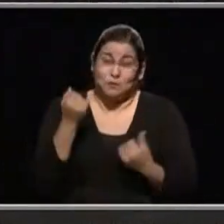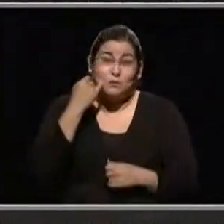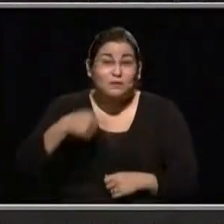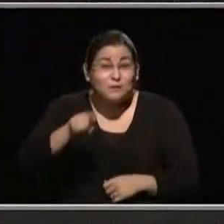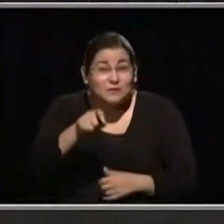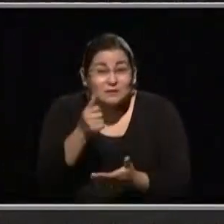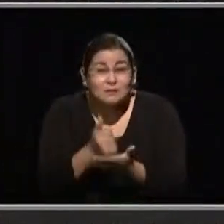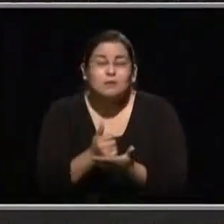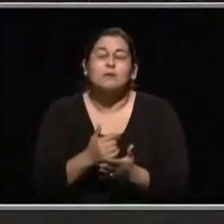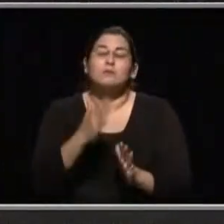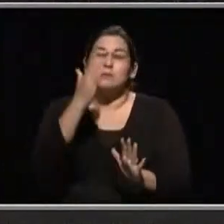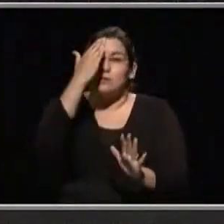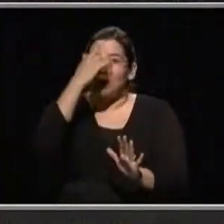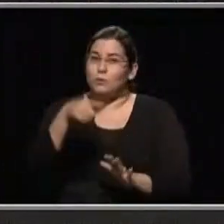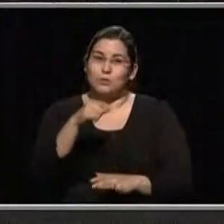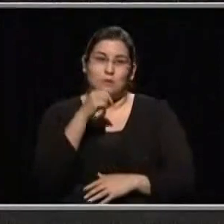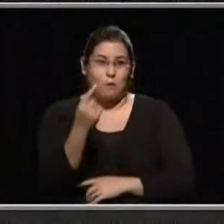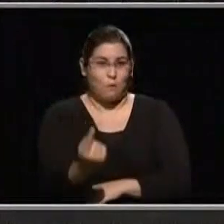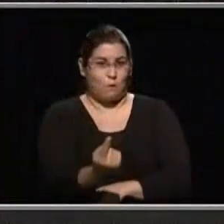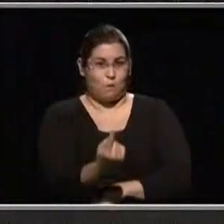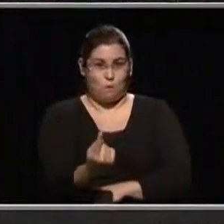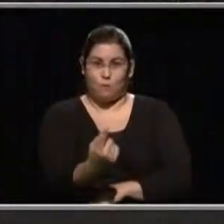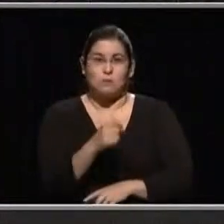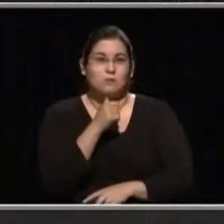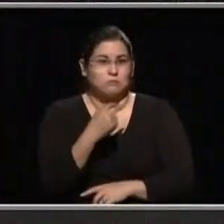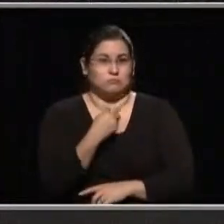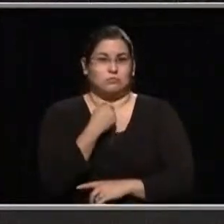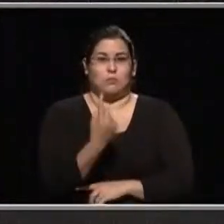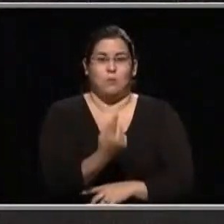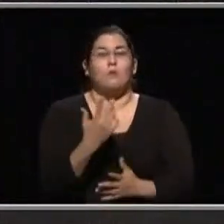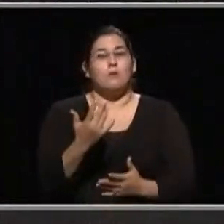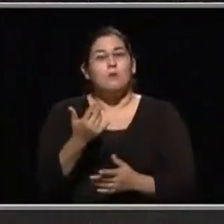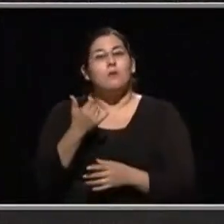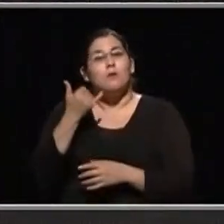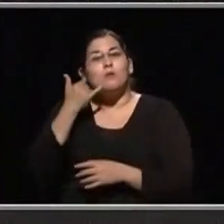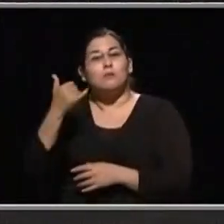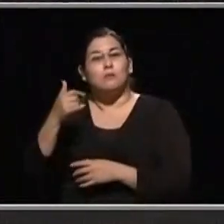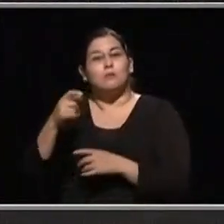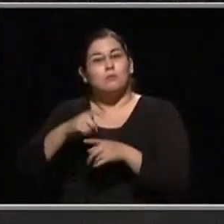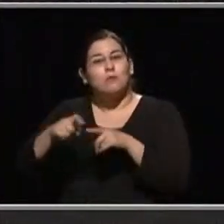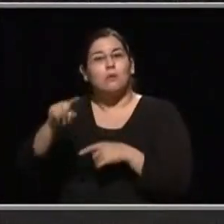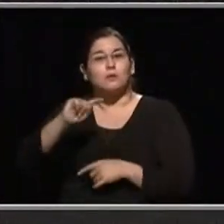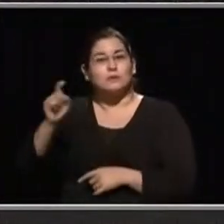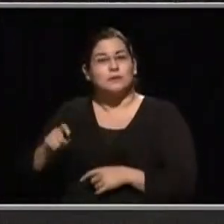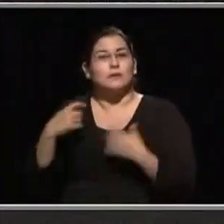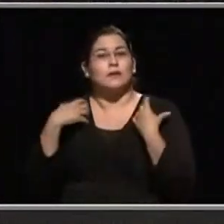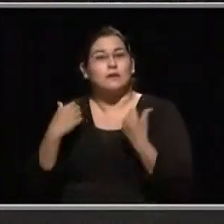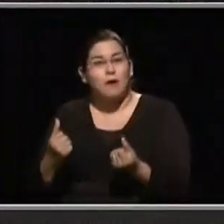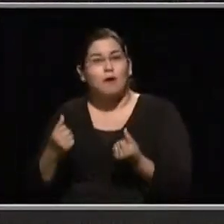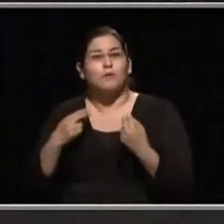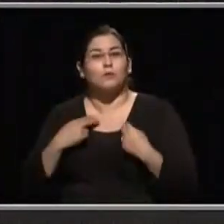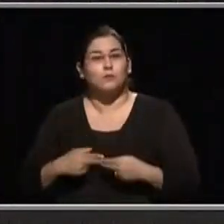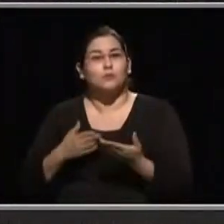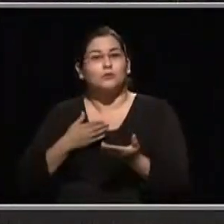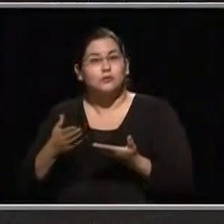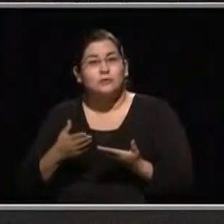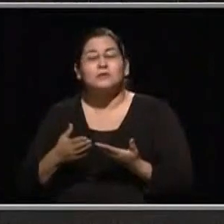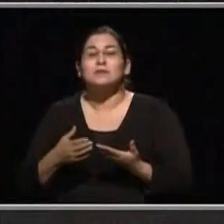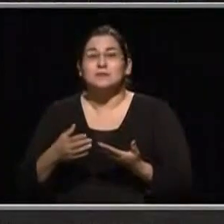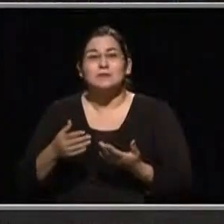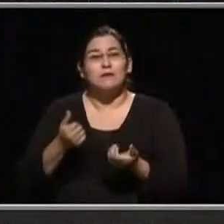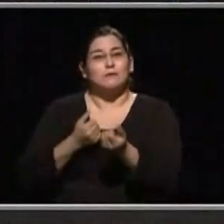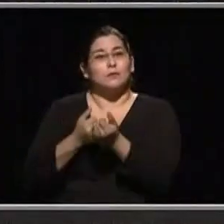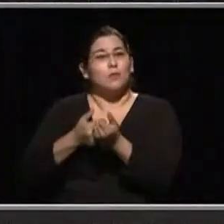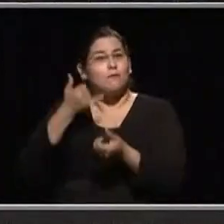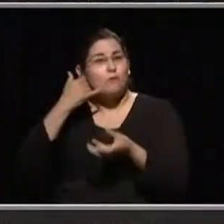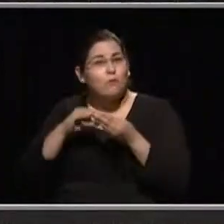please know that you're not alone. Don't hesitate to call Texas Health and Human Services 24/7 statewide mental health support line. It was created